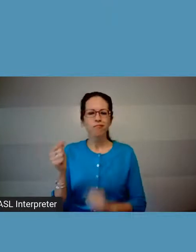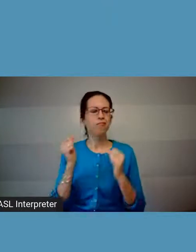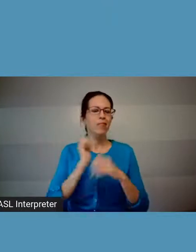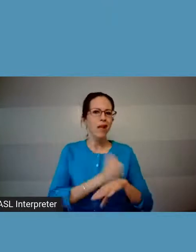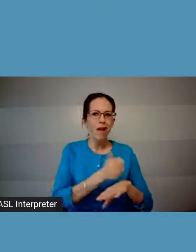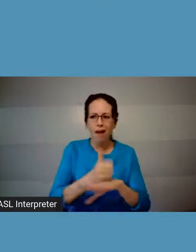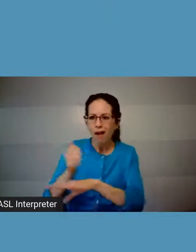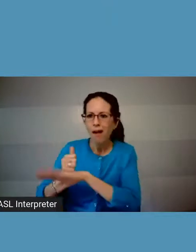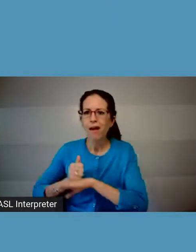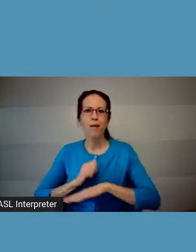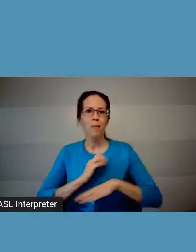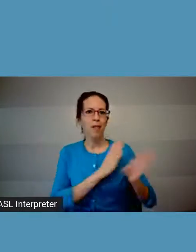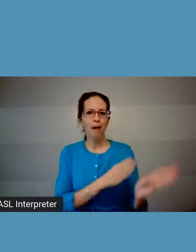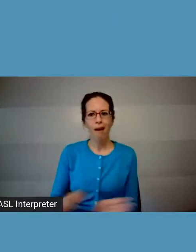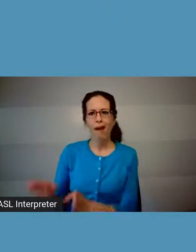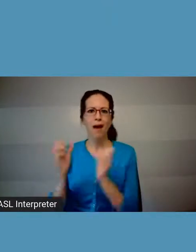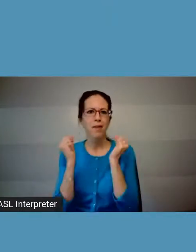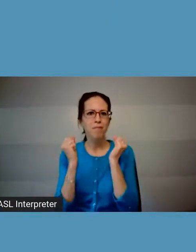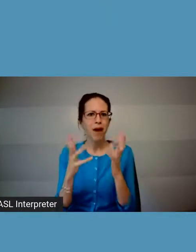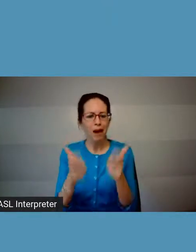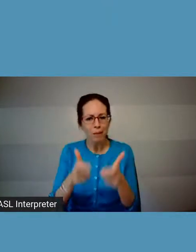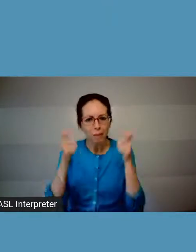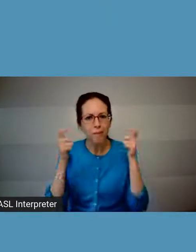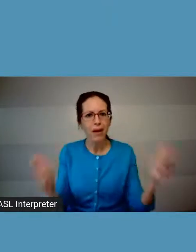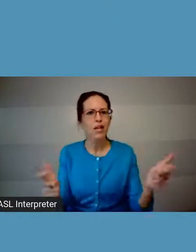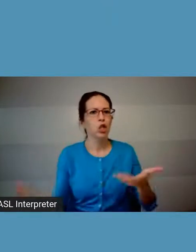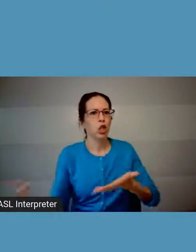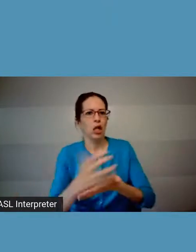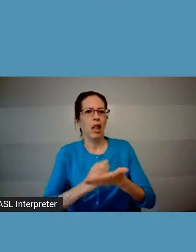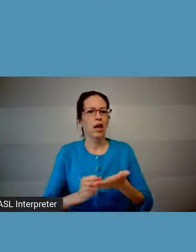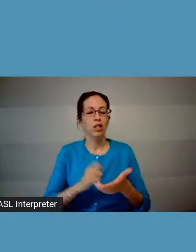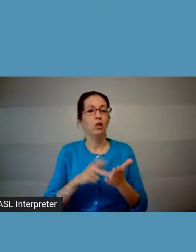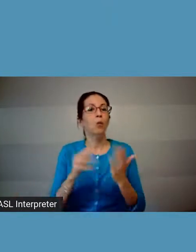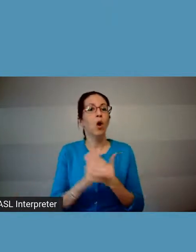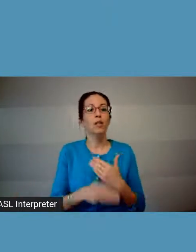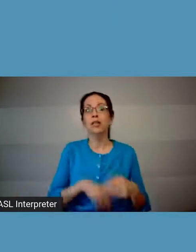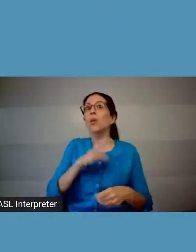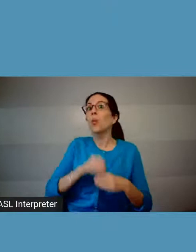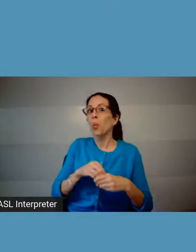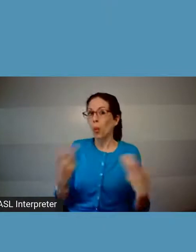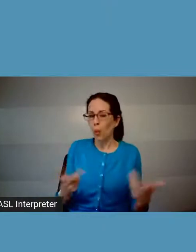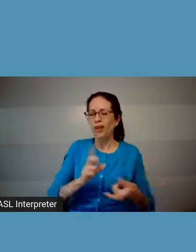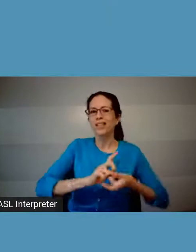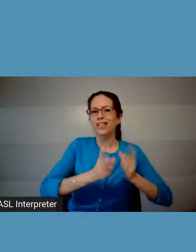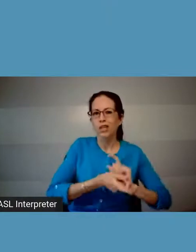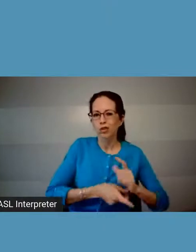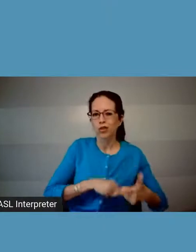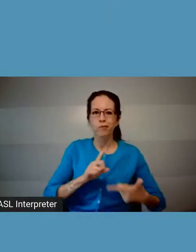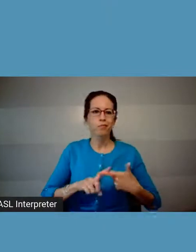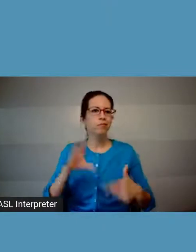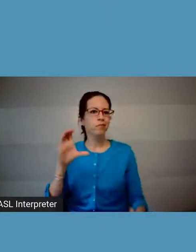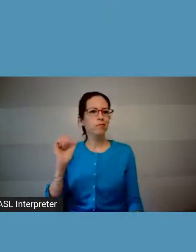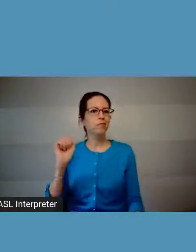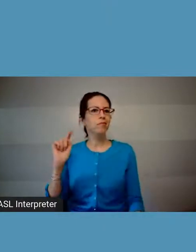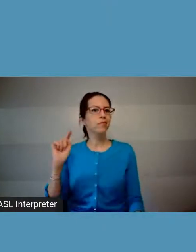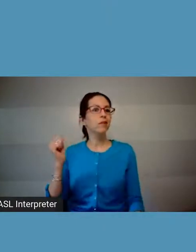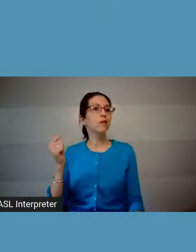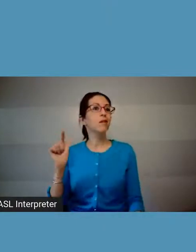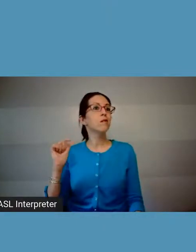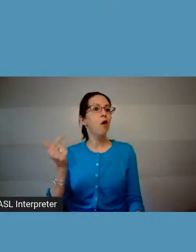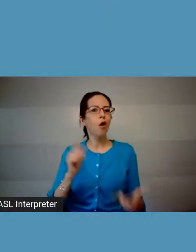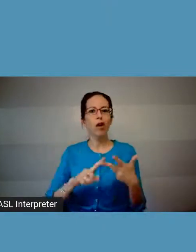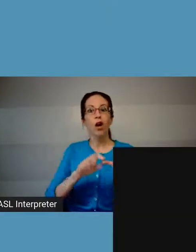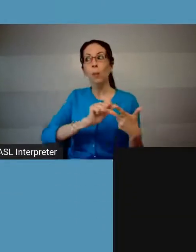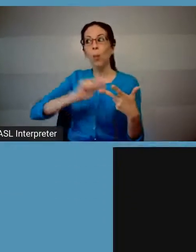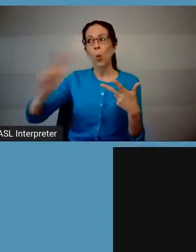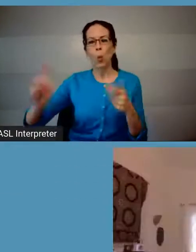collections projects, including and involving digitization, cataloging, moving to other locations,